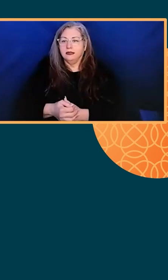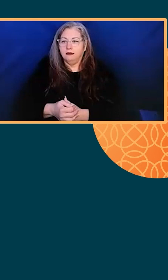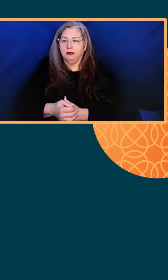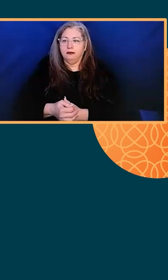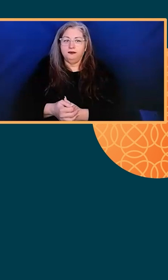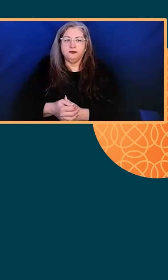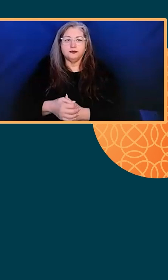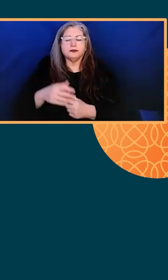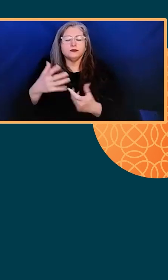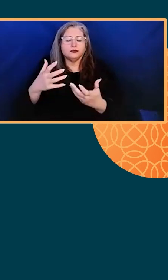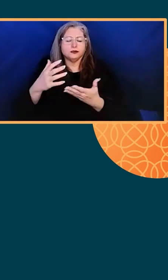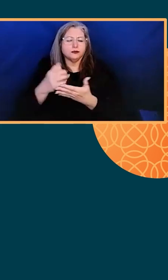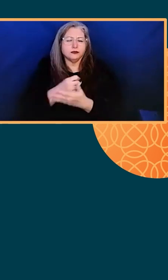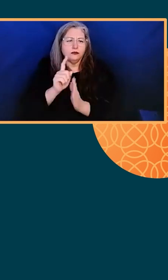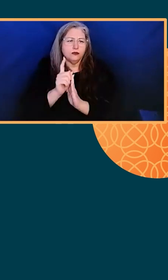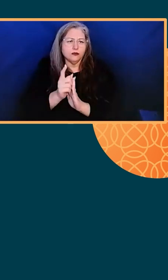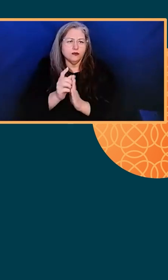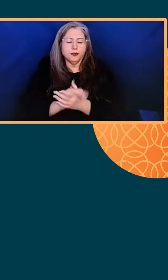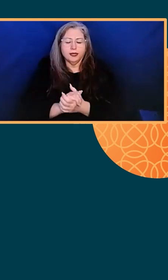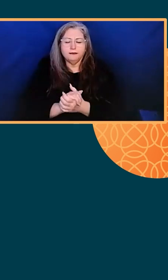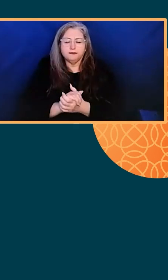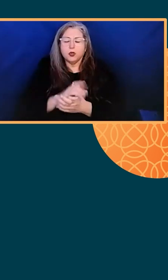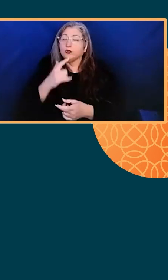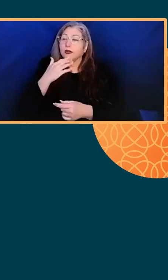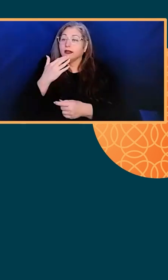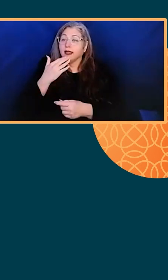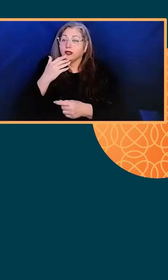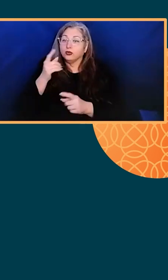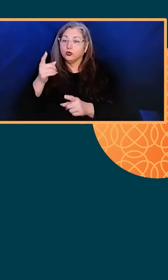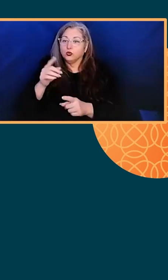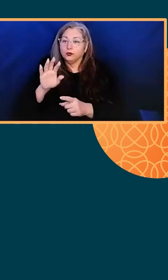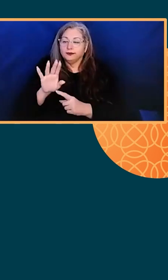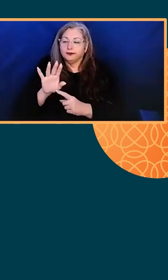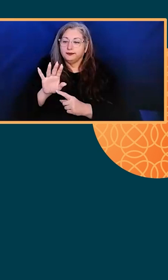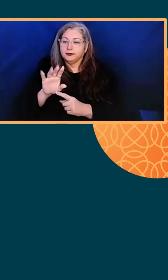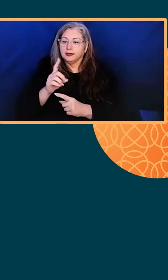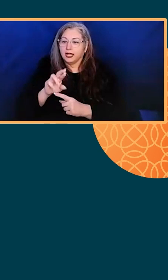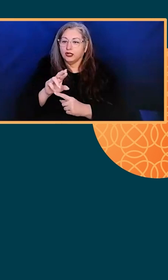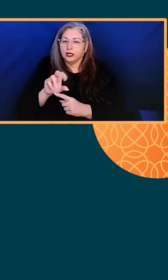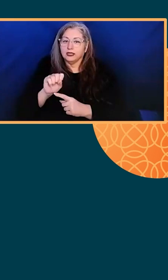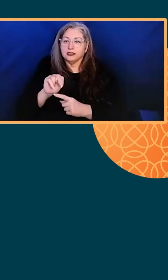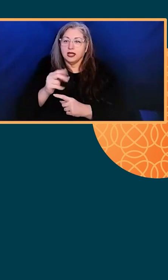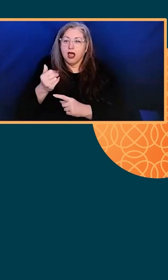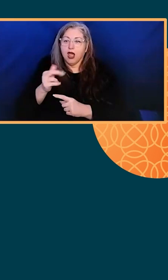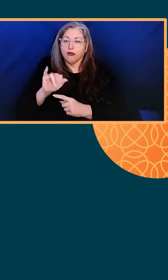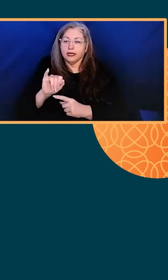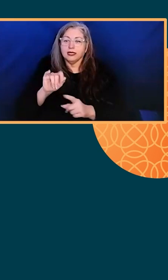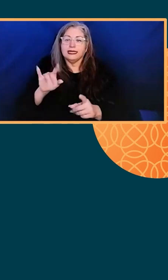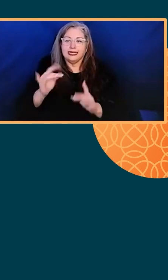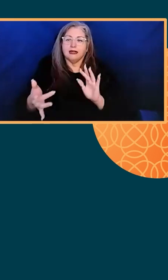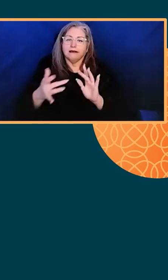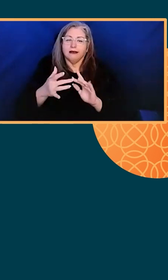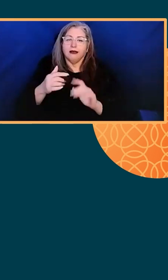I just want to take a moment and thank you to Dr. Sanhari, who reached out to